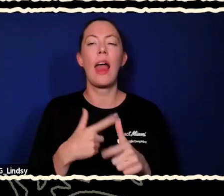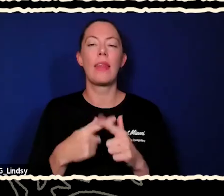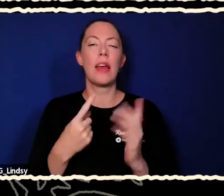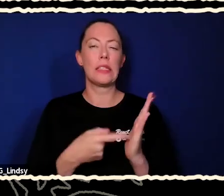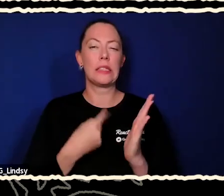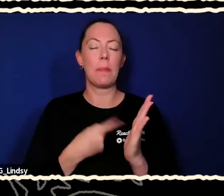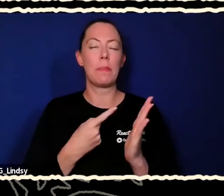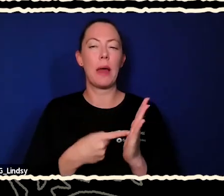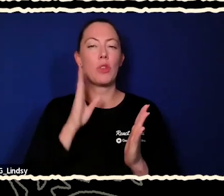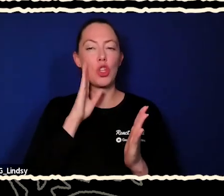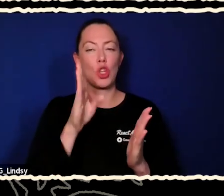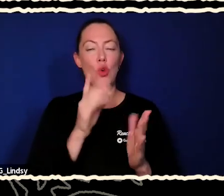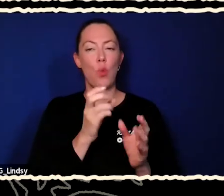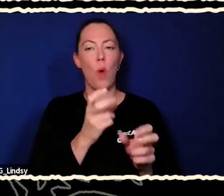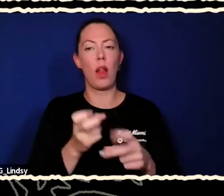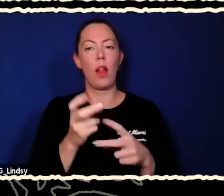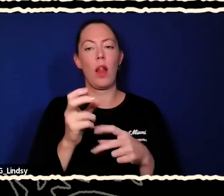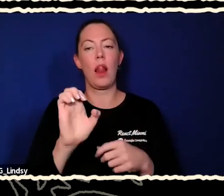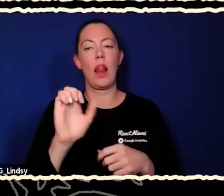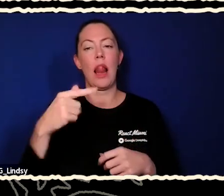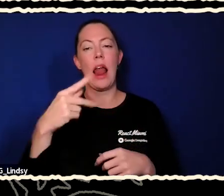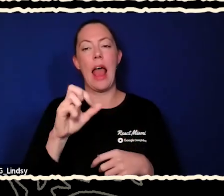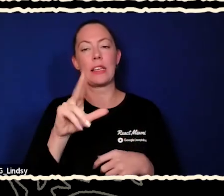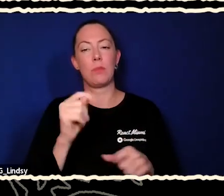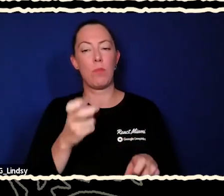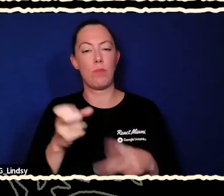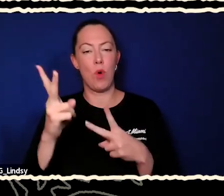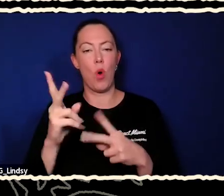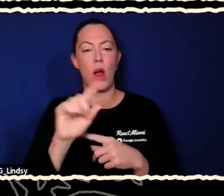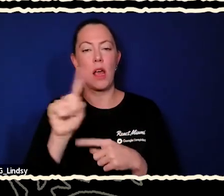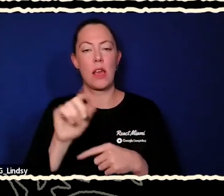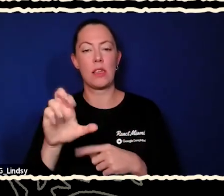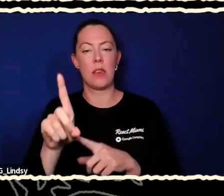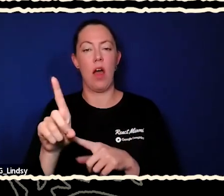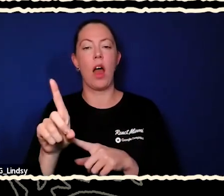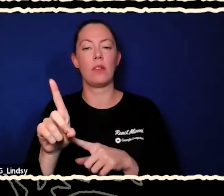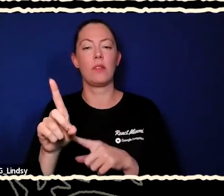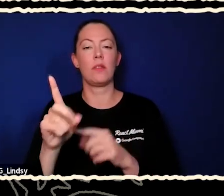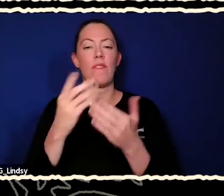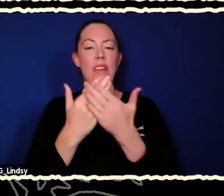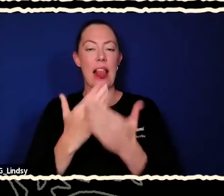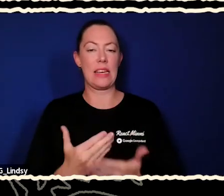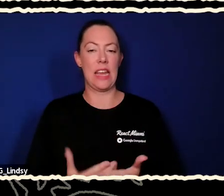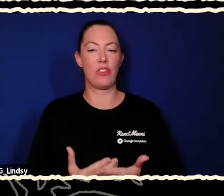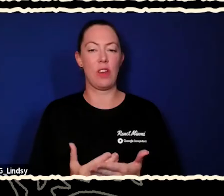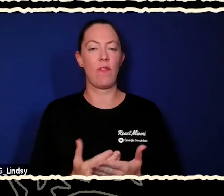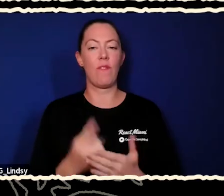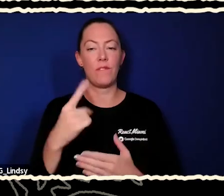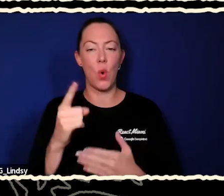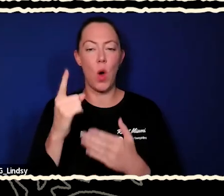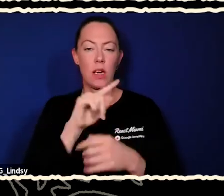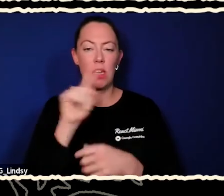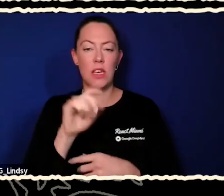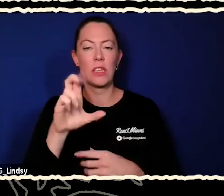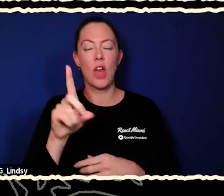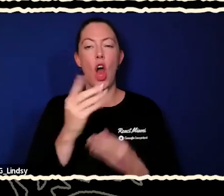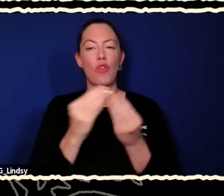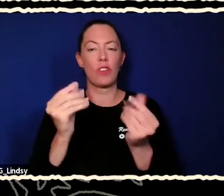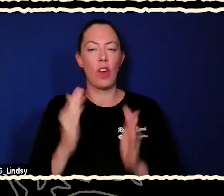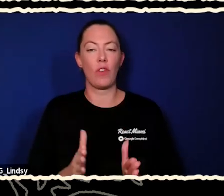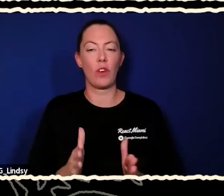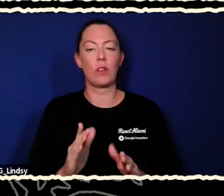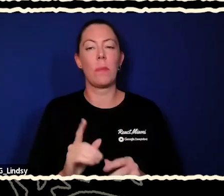would export ZOD validation for ZOD resolvers of your forms. But React Query here is the one